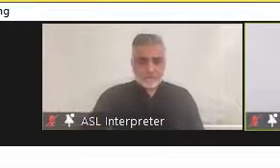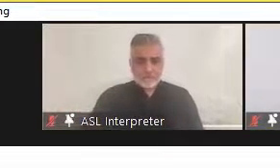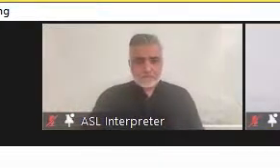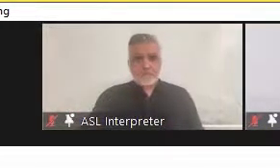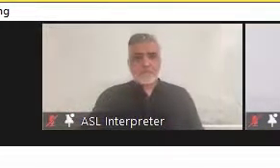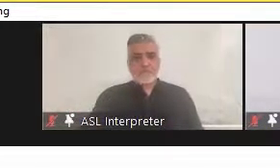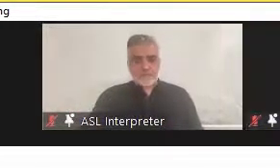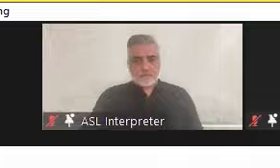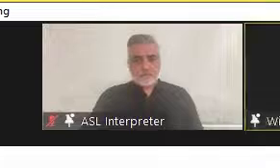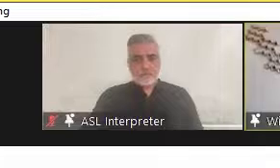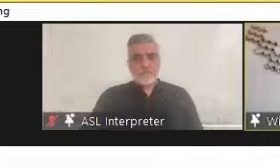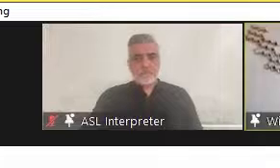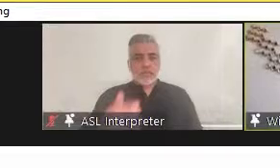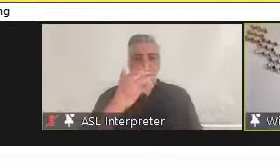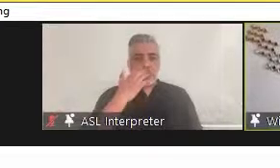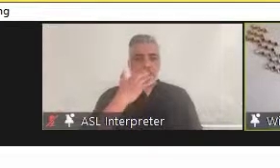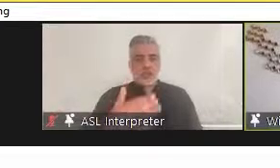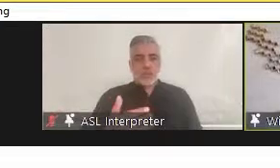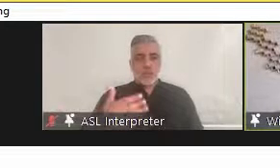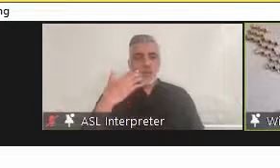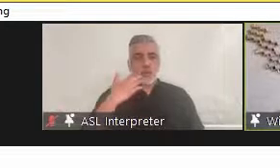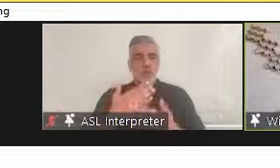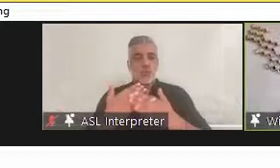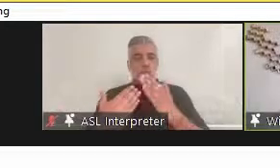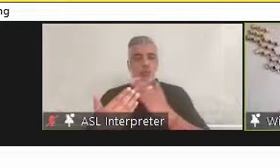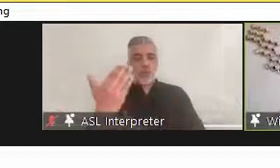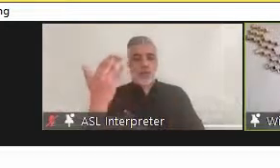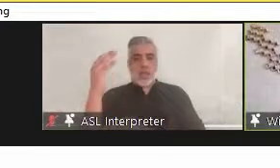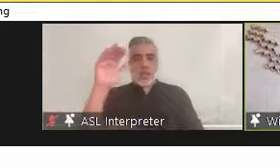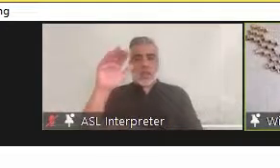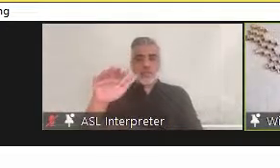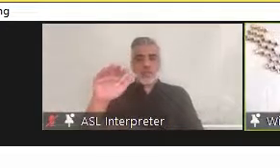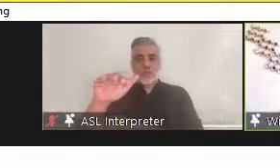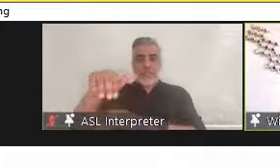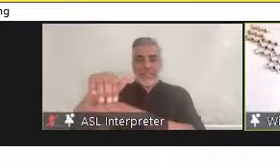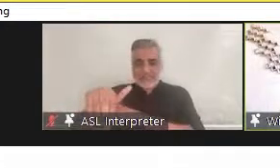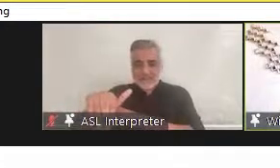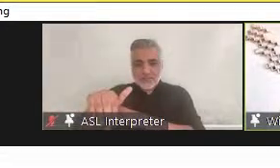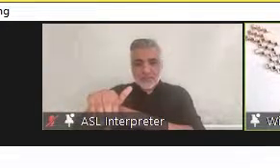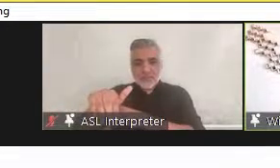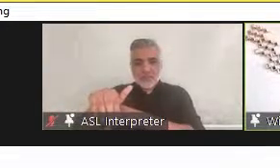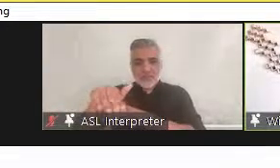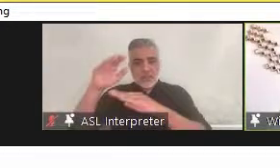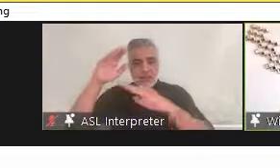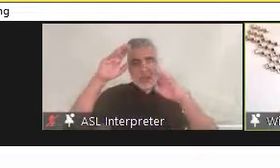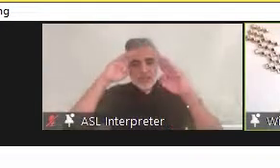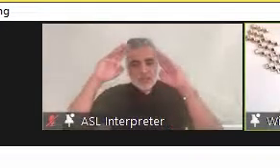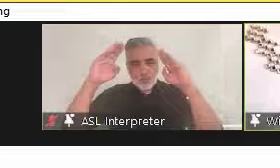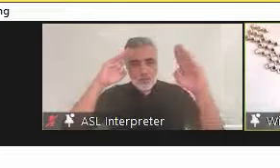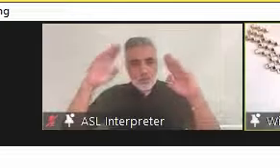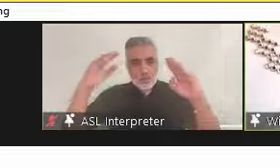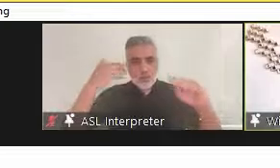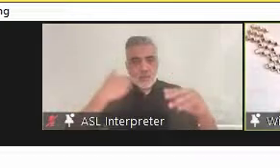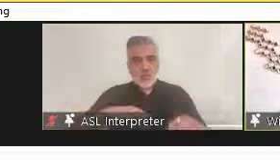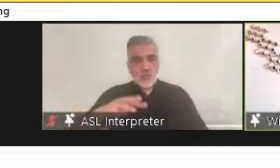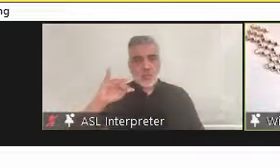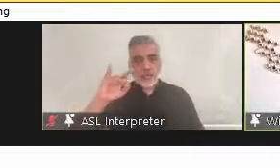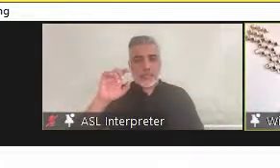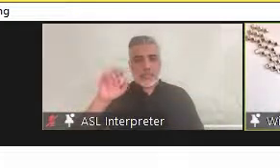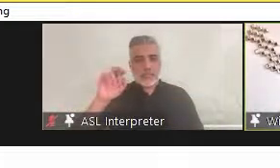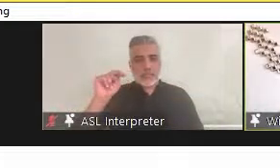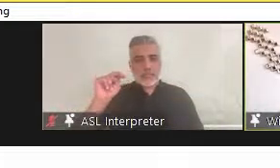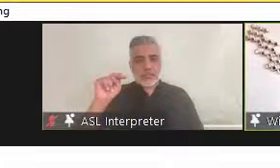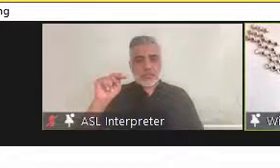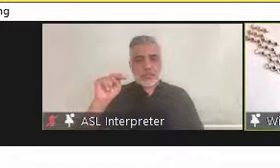Thank you very much, George. Good morning, good afternoon, good evening, everyone. My name is Wilson Muyenzi.